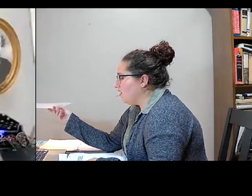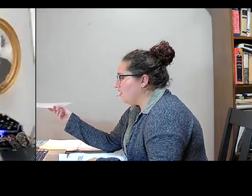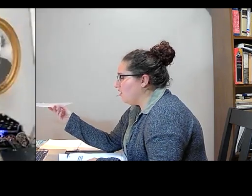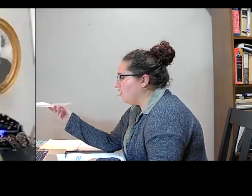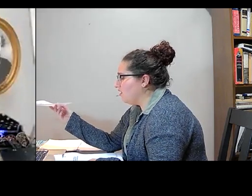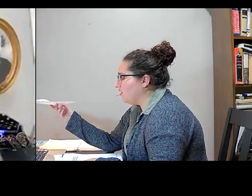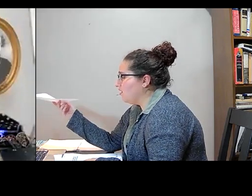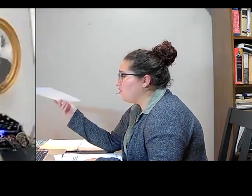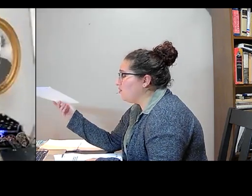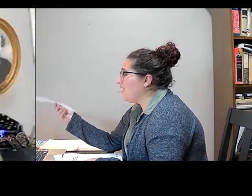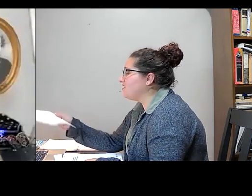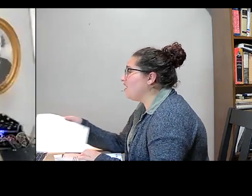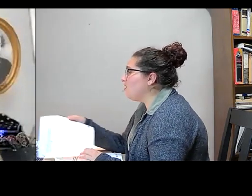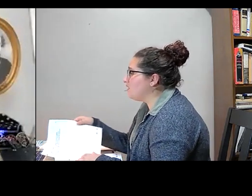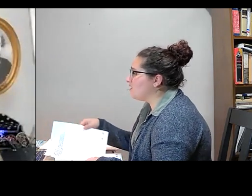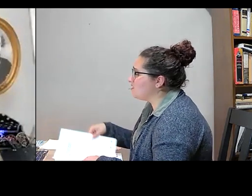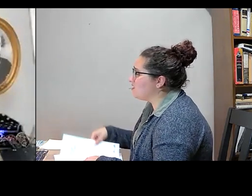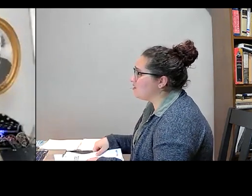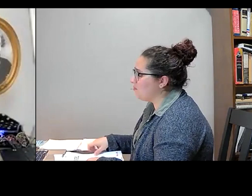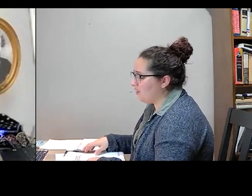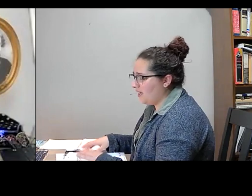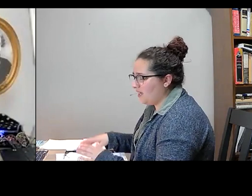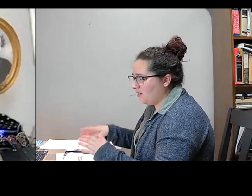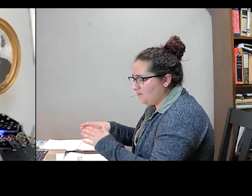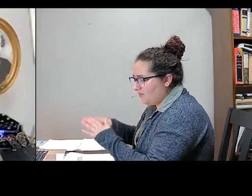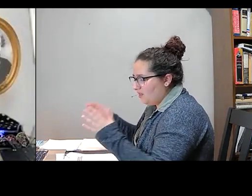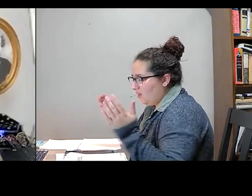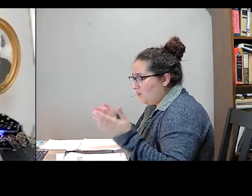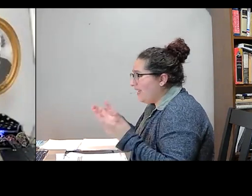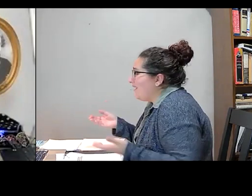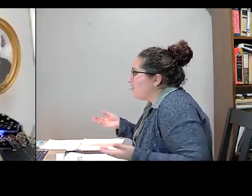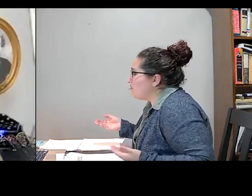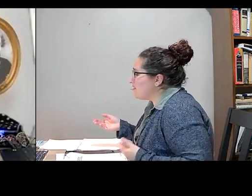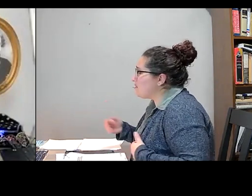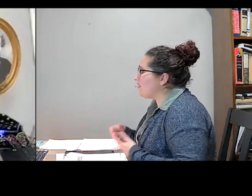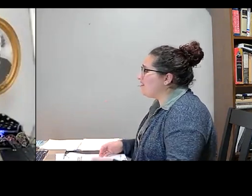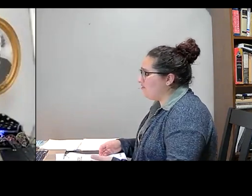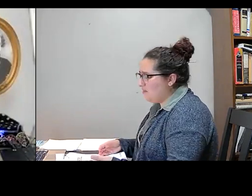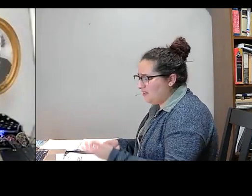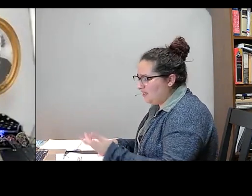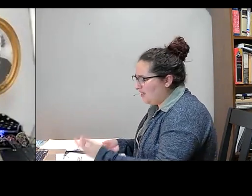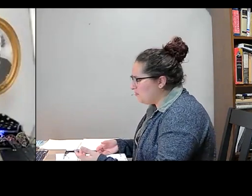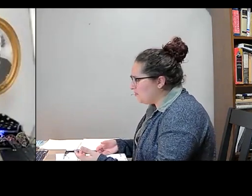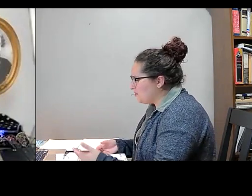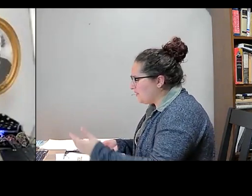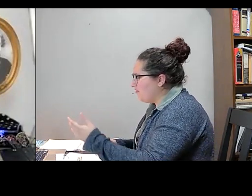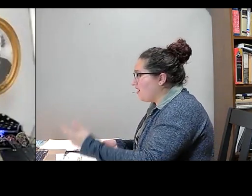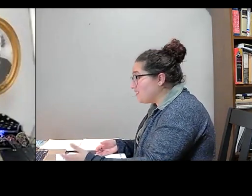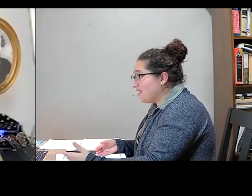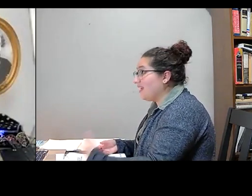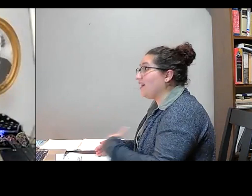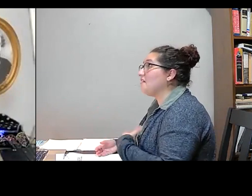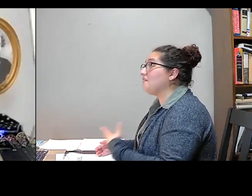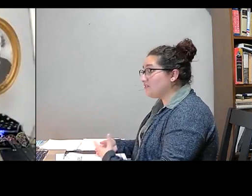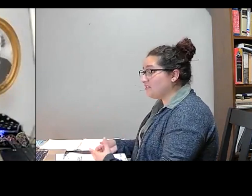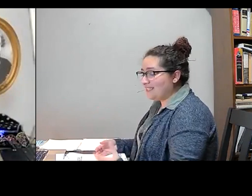go through. You have to tell me these things, Brianne. We can't lose this place. Our family left the mortuary for us to